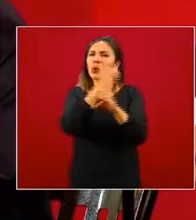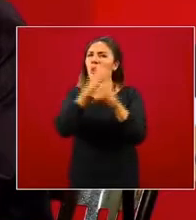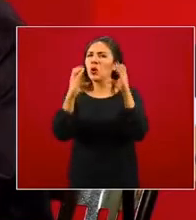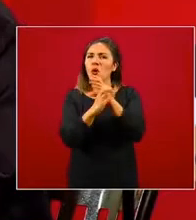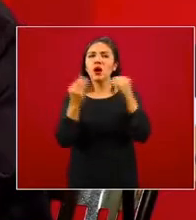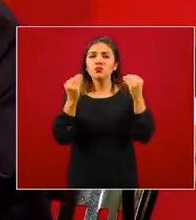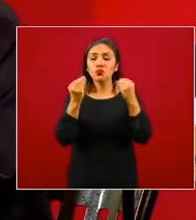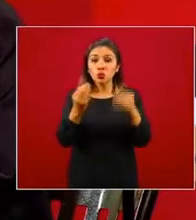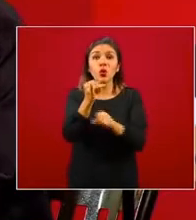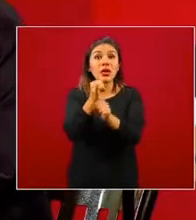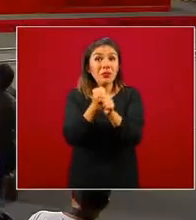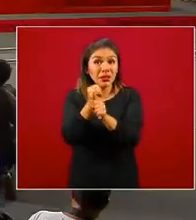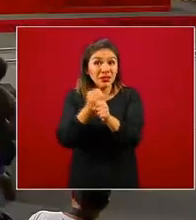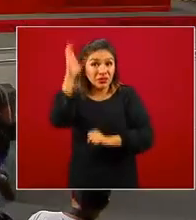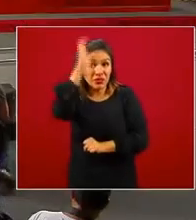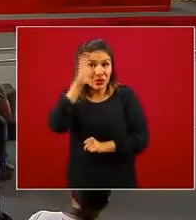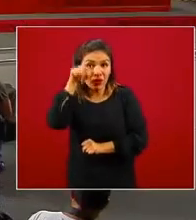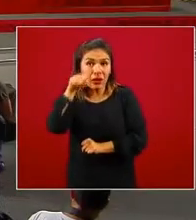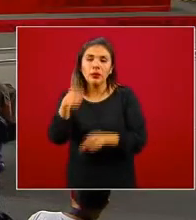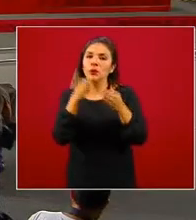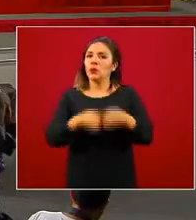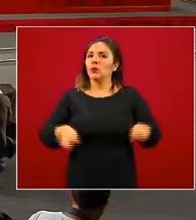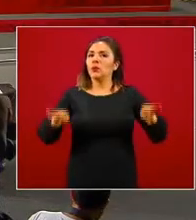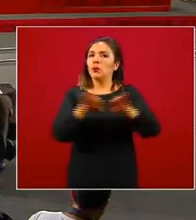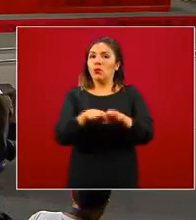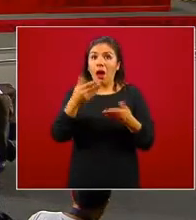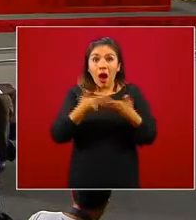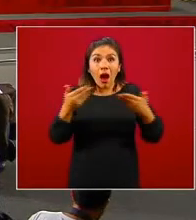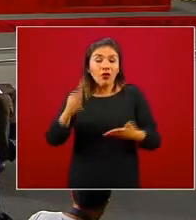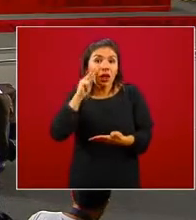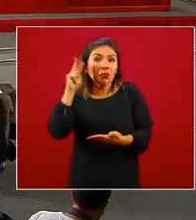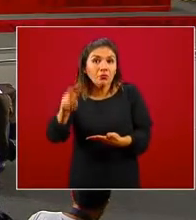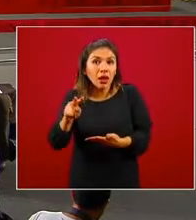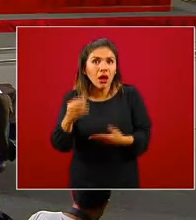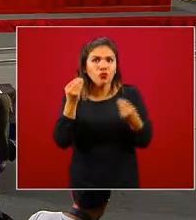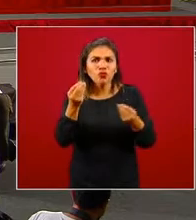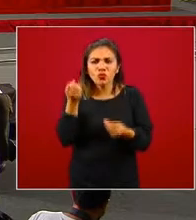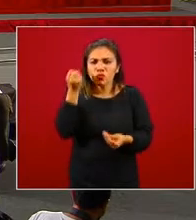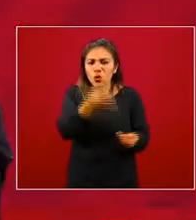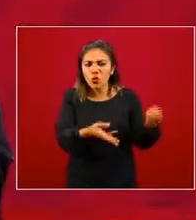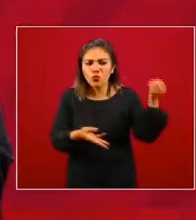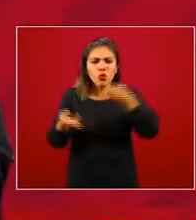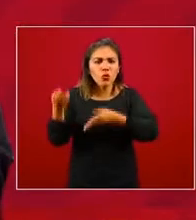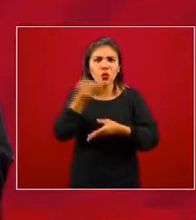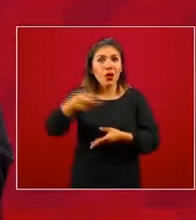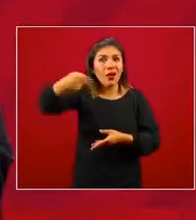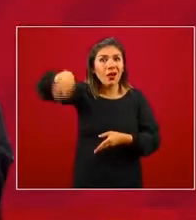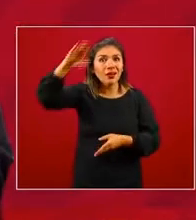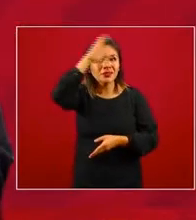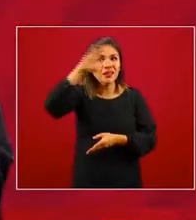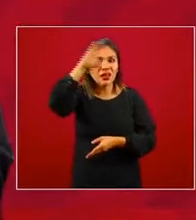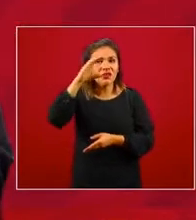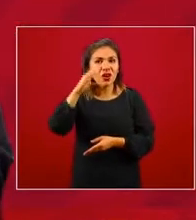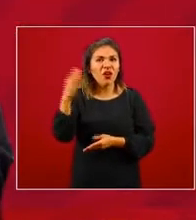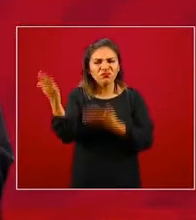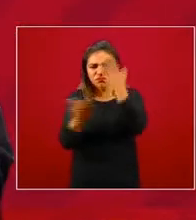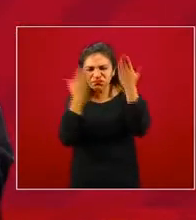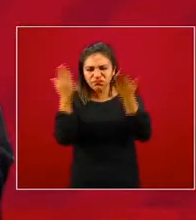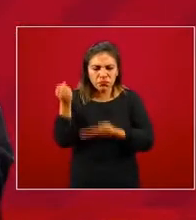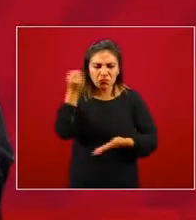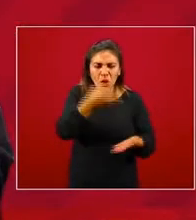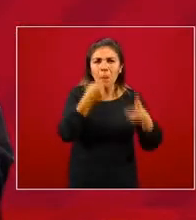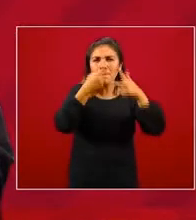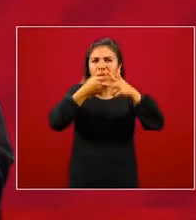attention. So it's this huge repertoire, including scientific research. That's fundamental. We're taking a look at some of that